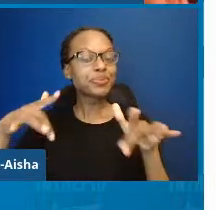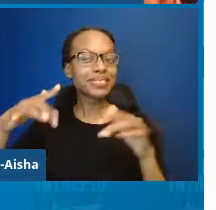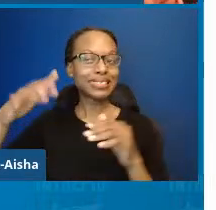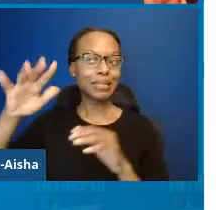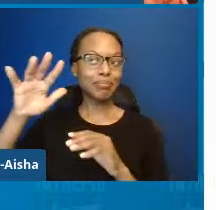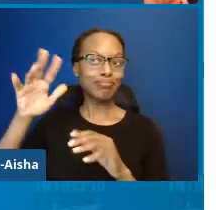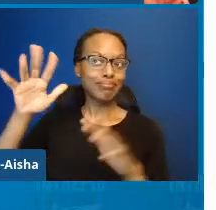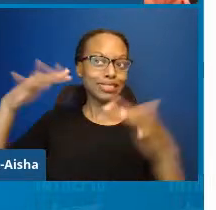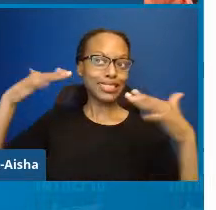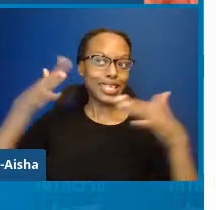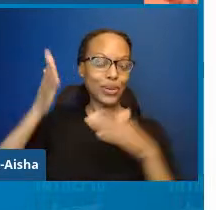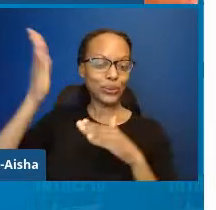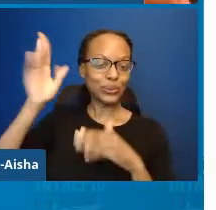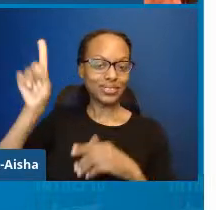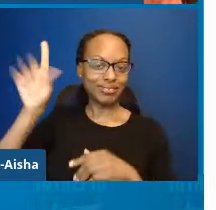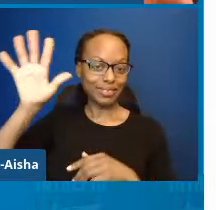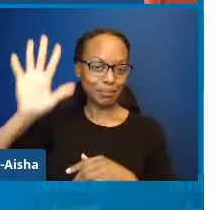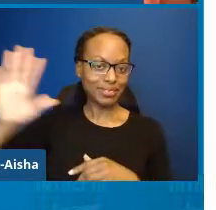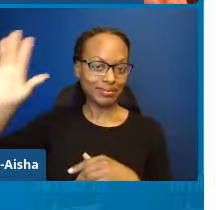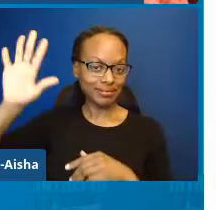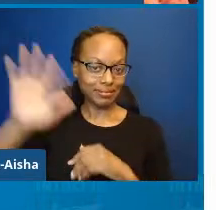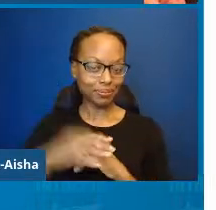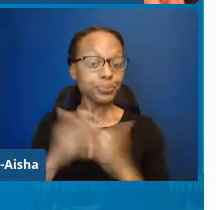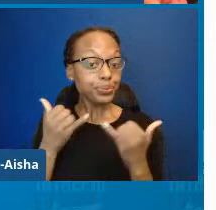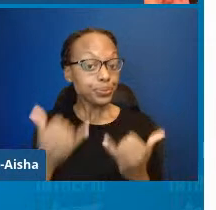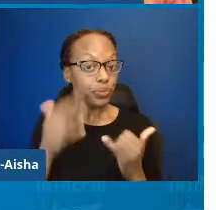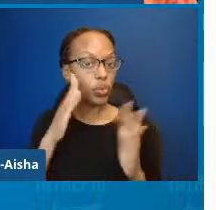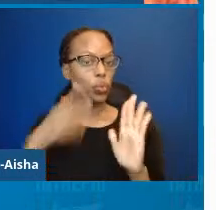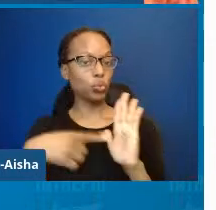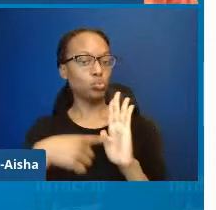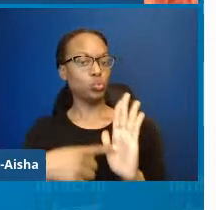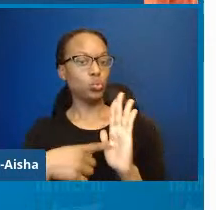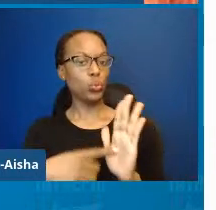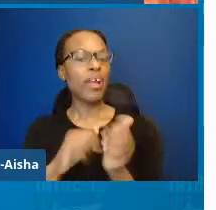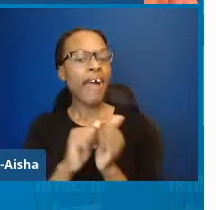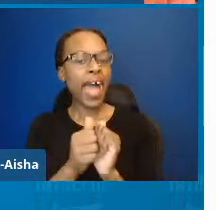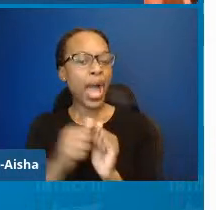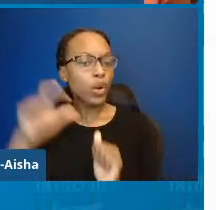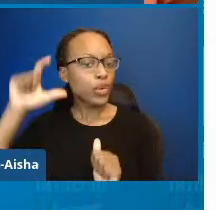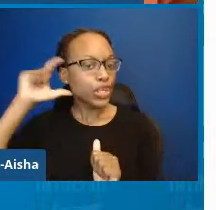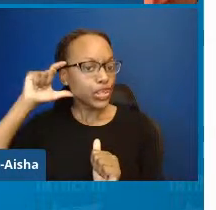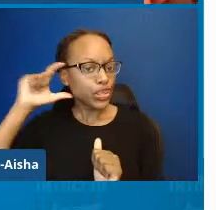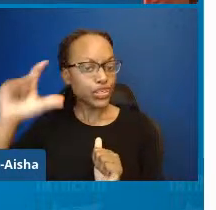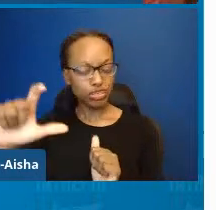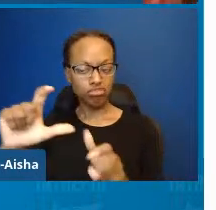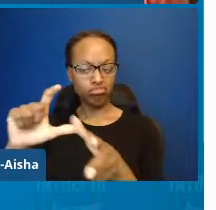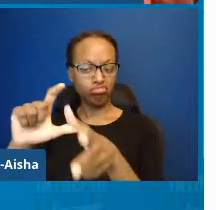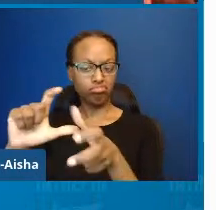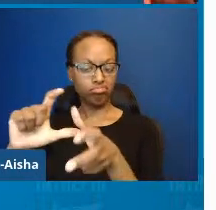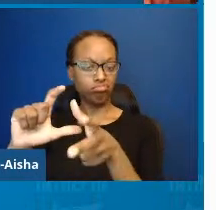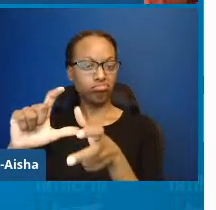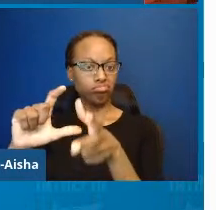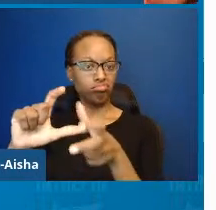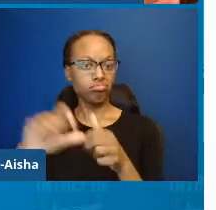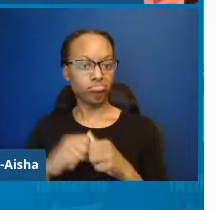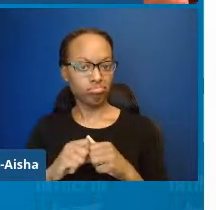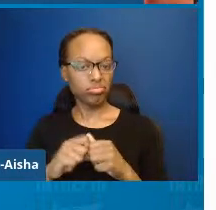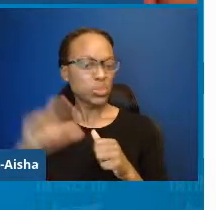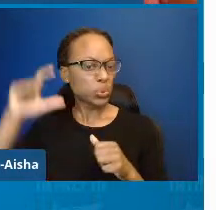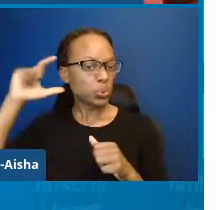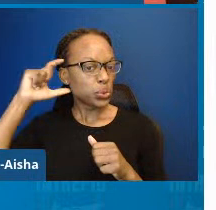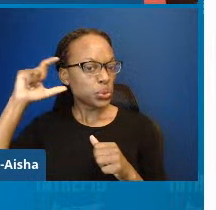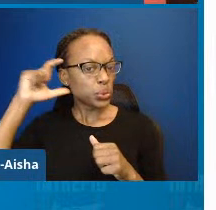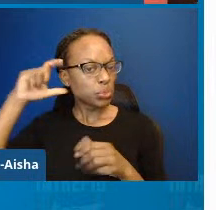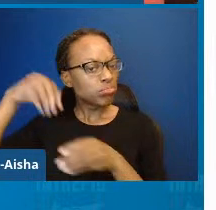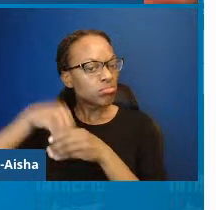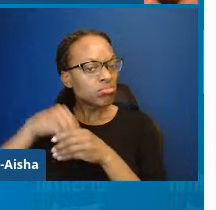do a demonstration for you guys to show exactly how our ears hear. So to go over our ear really quickly,